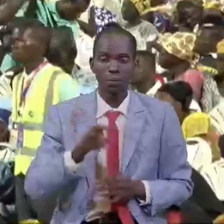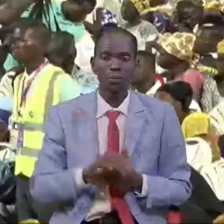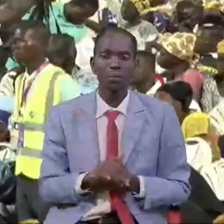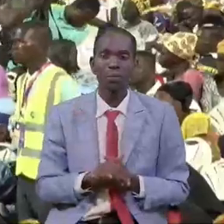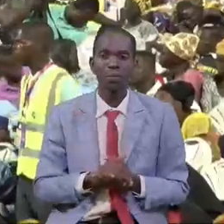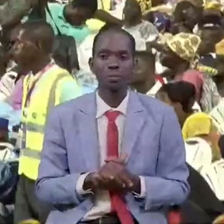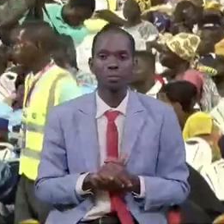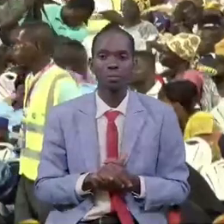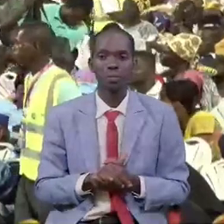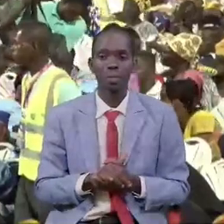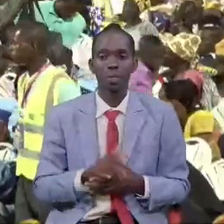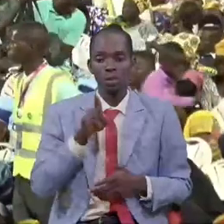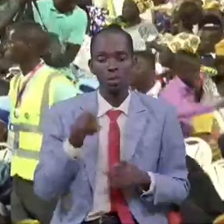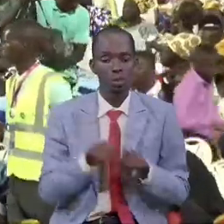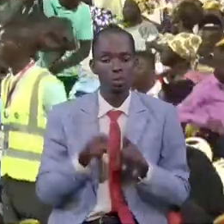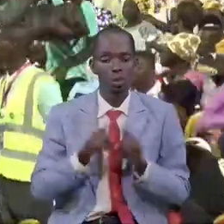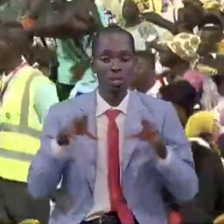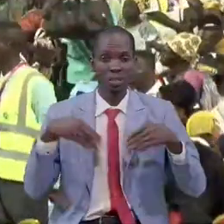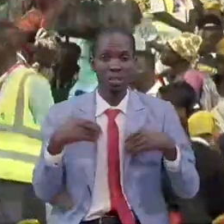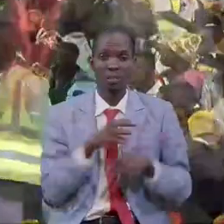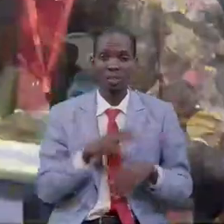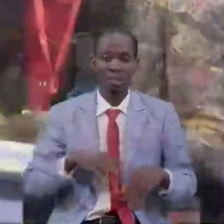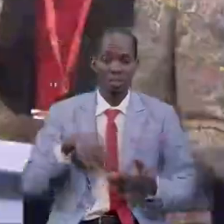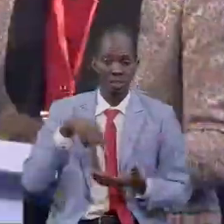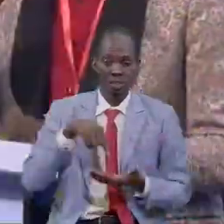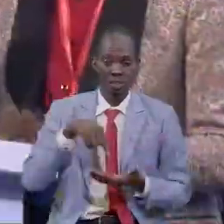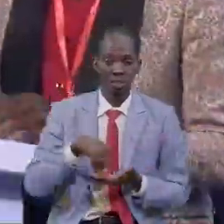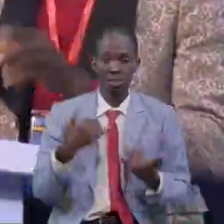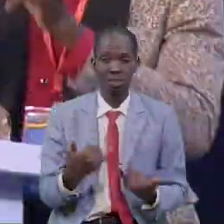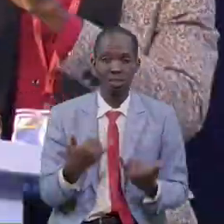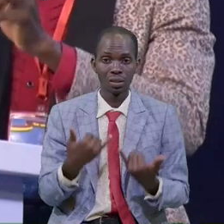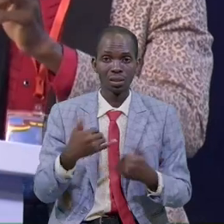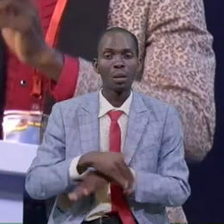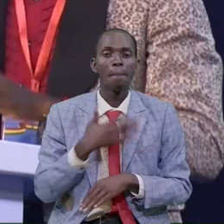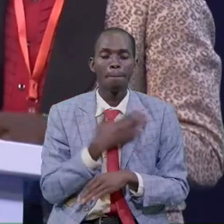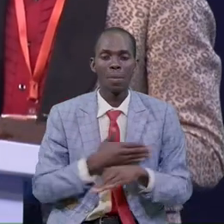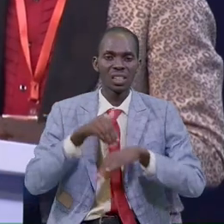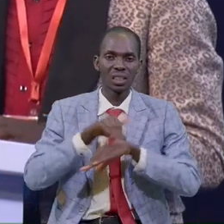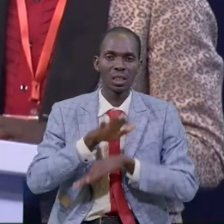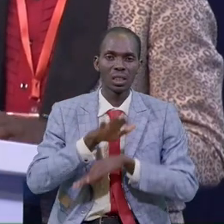your life to Christ. And I do have Christ. Please send your name.